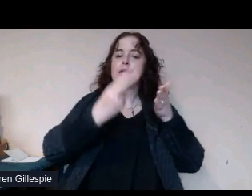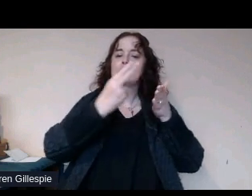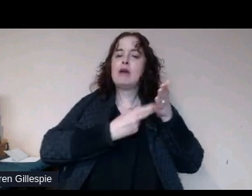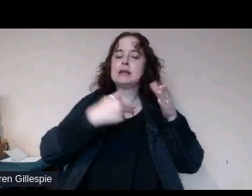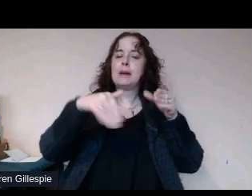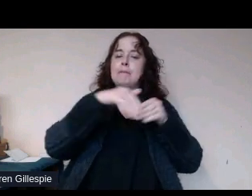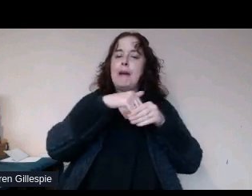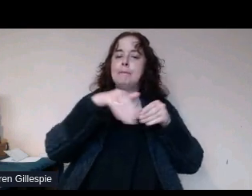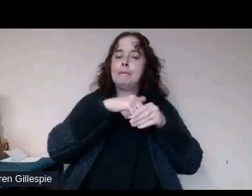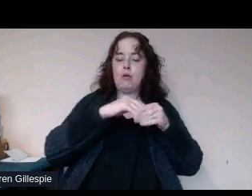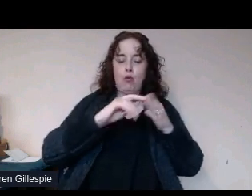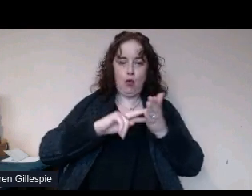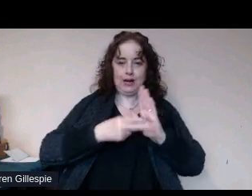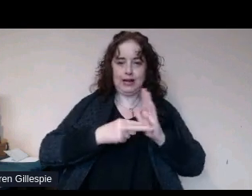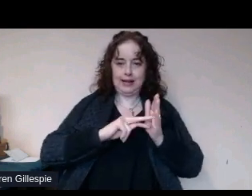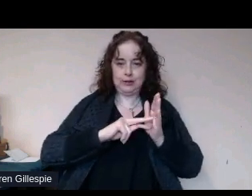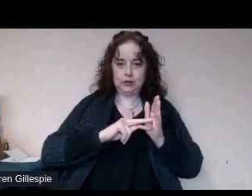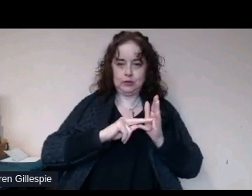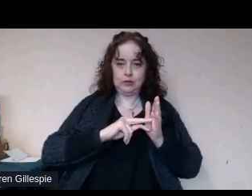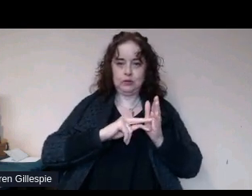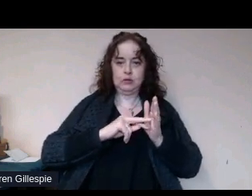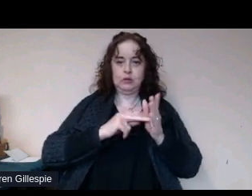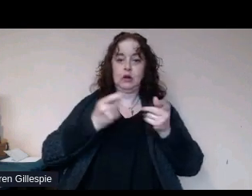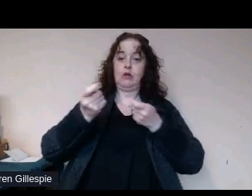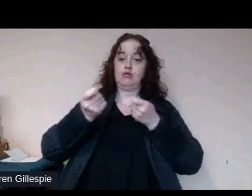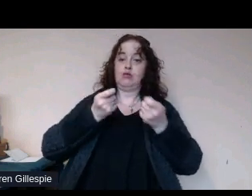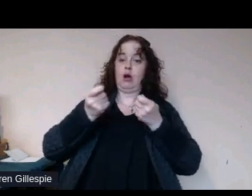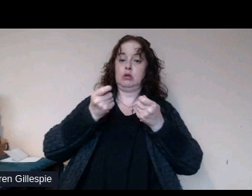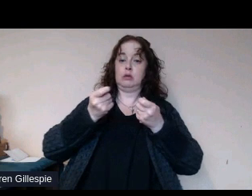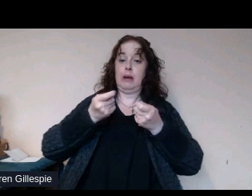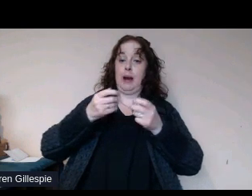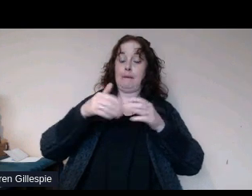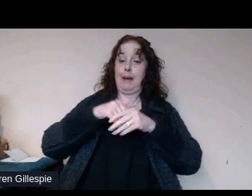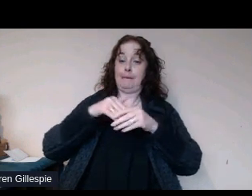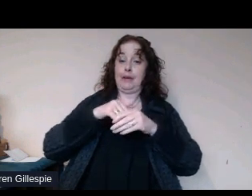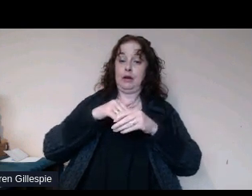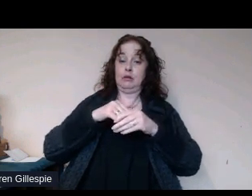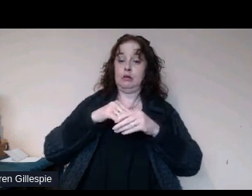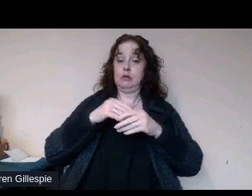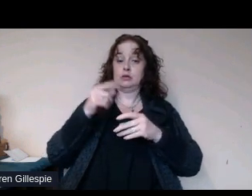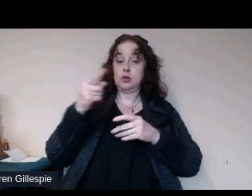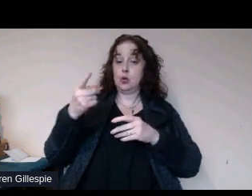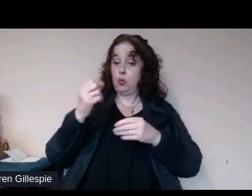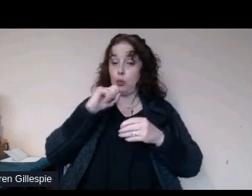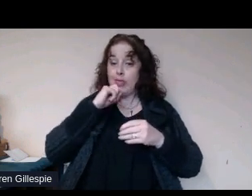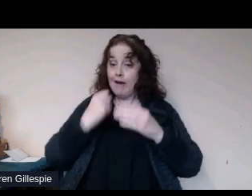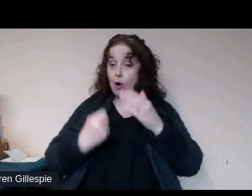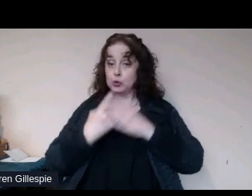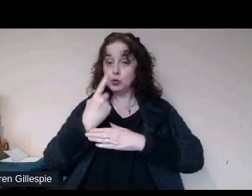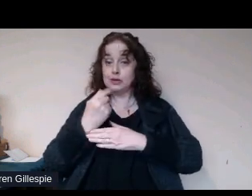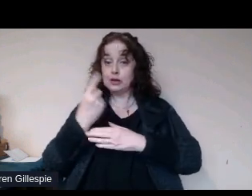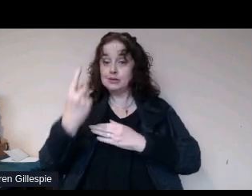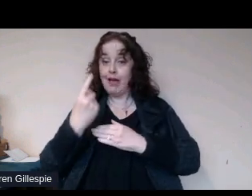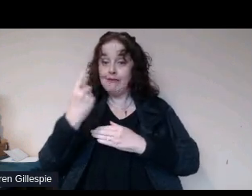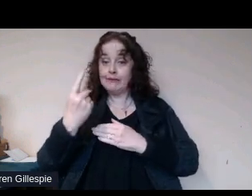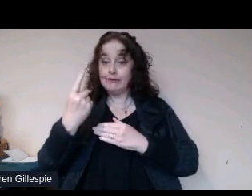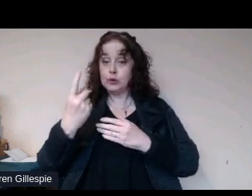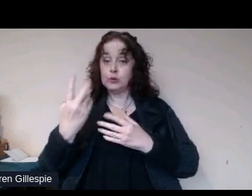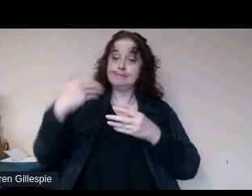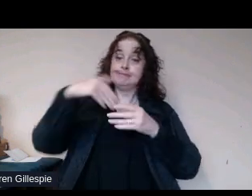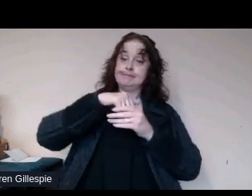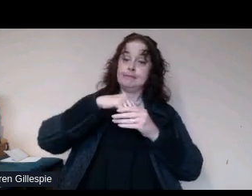member-based organization, and then is run by our members. So you, of course, have the opportunity to influence in the organization.